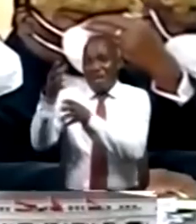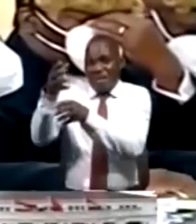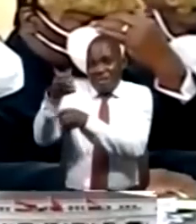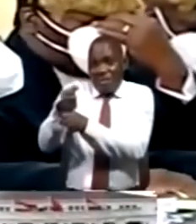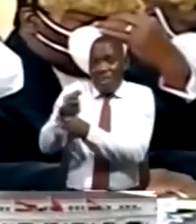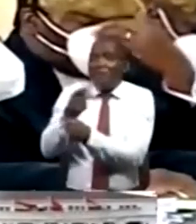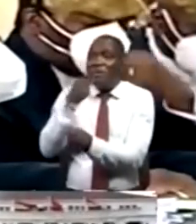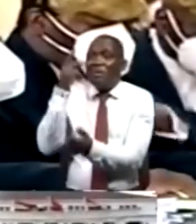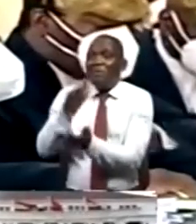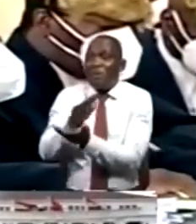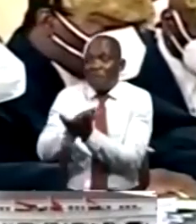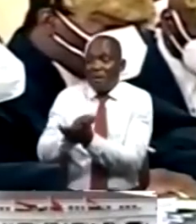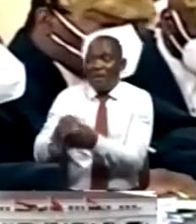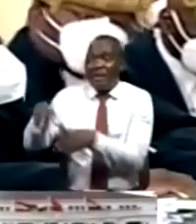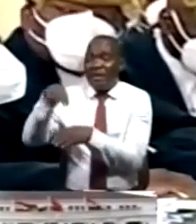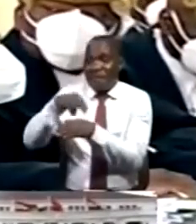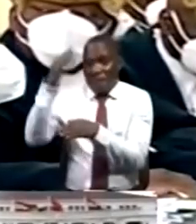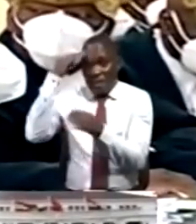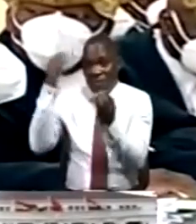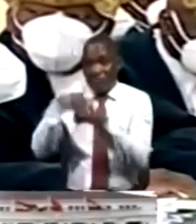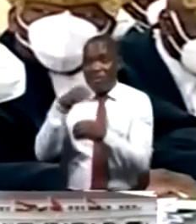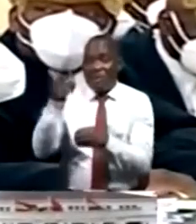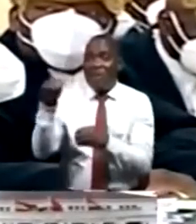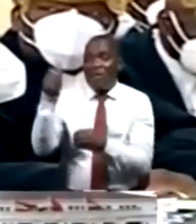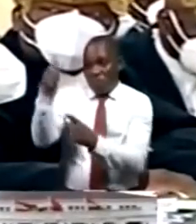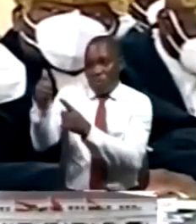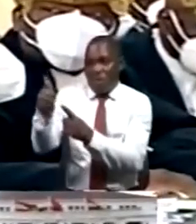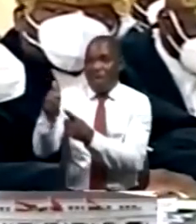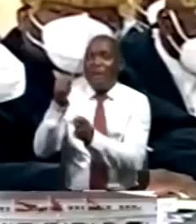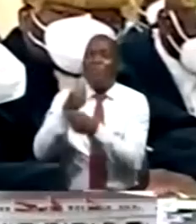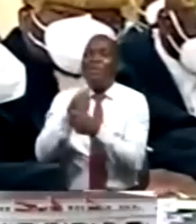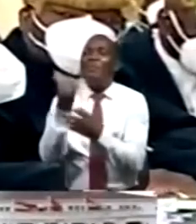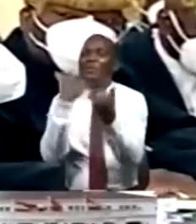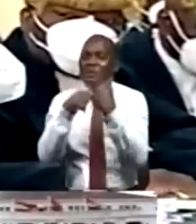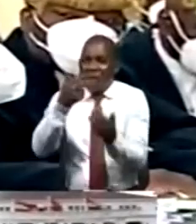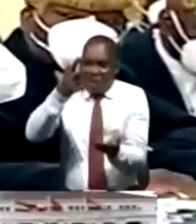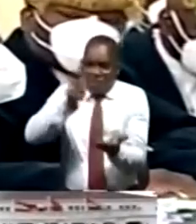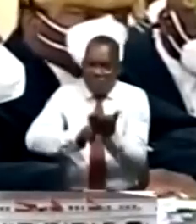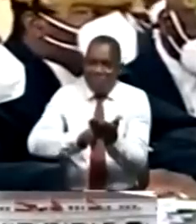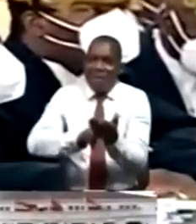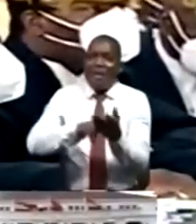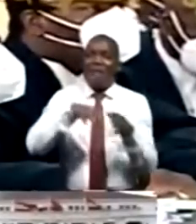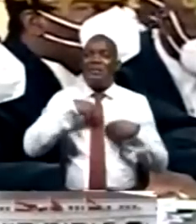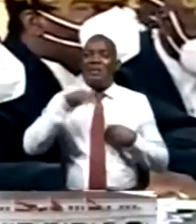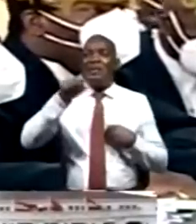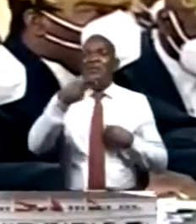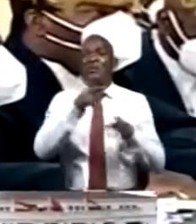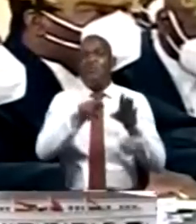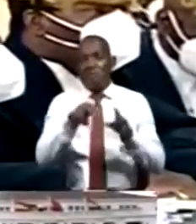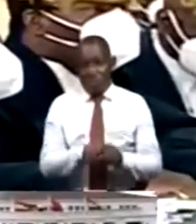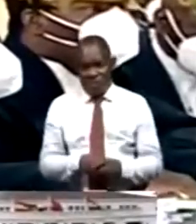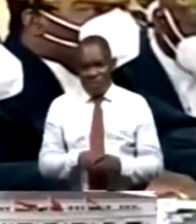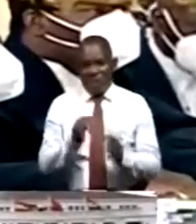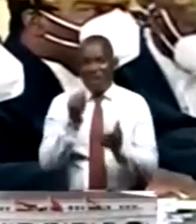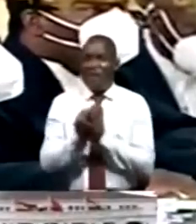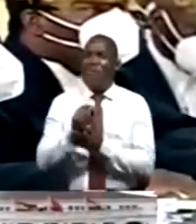in the national headquarters of the EC, you made a mistake in certifying the Ashanti results. That is a monumental